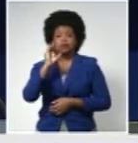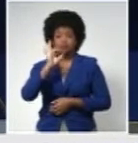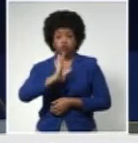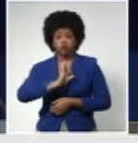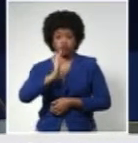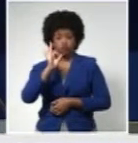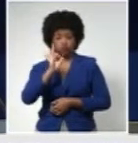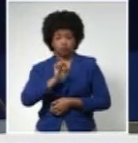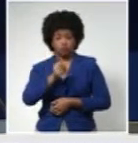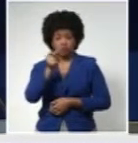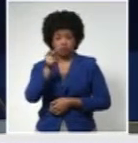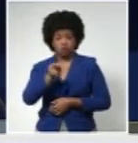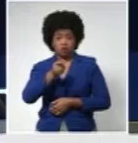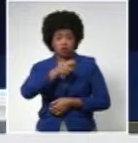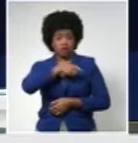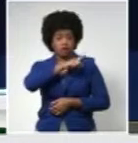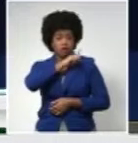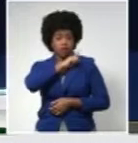2,013 people.